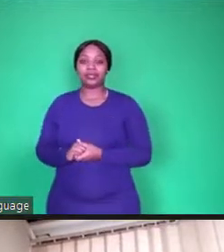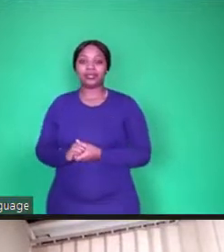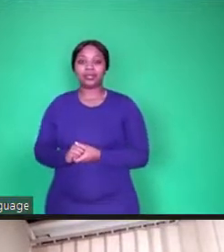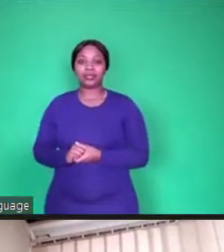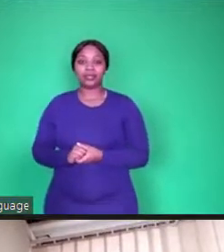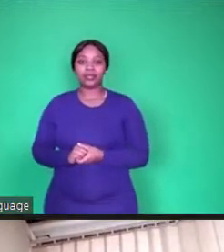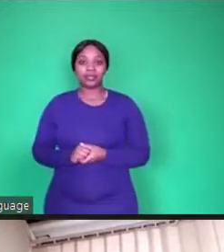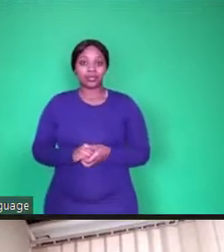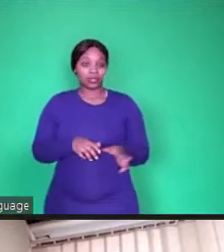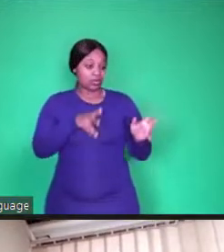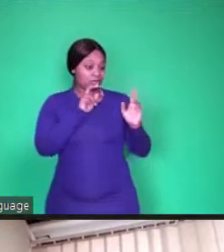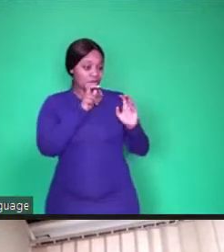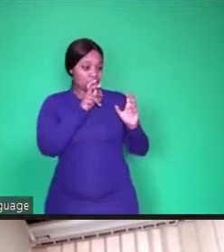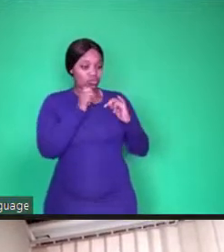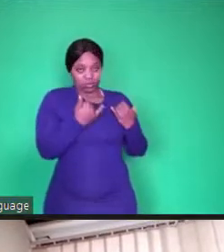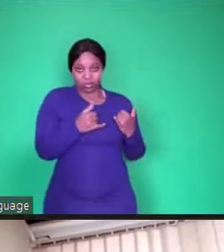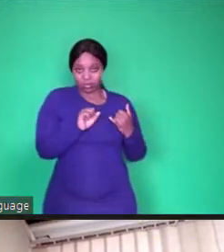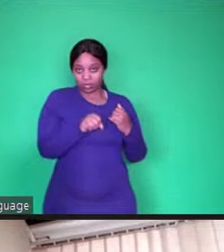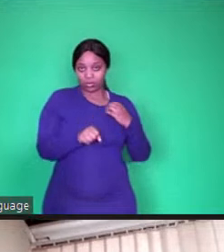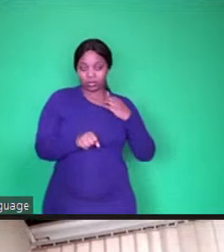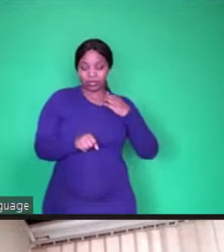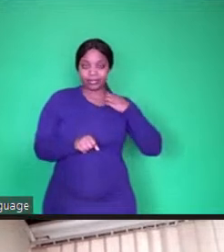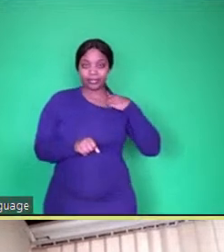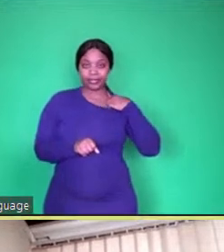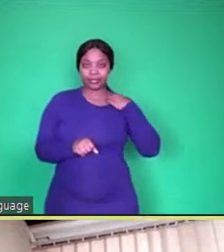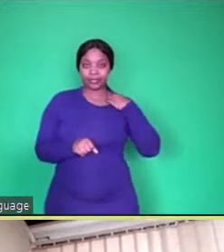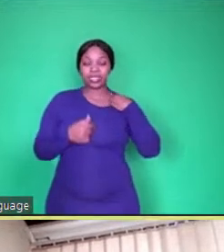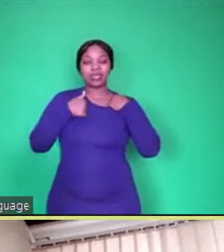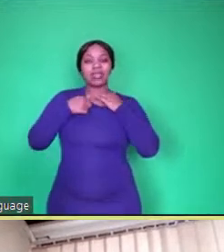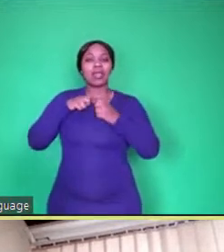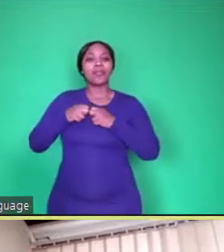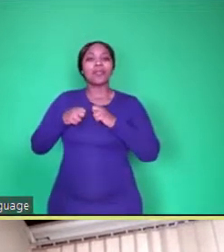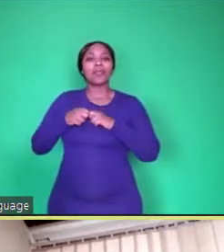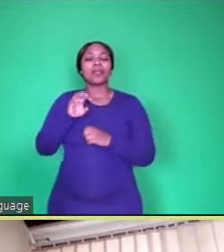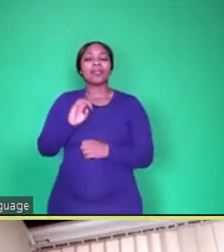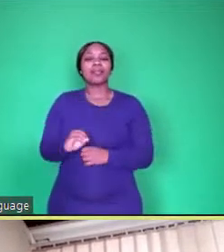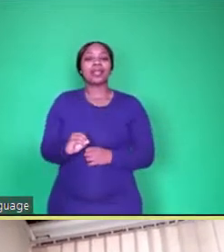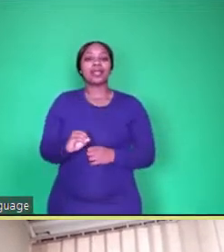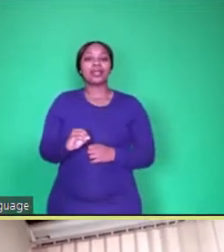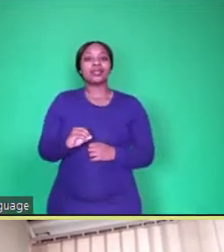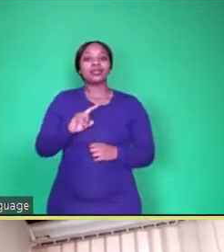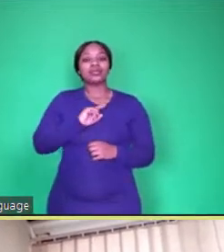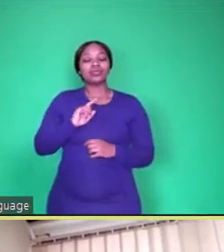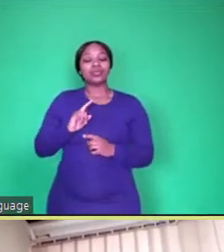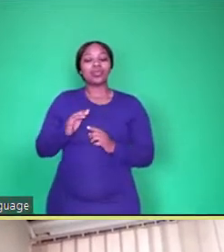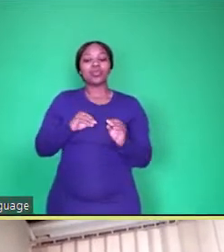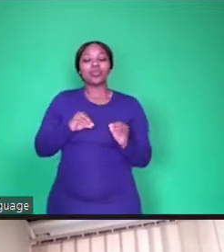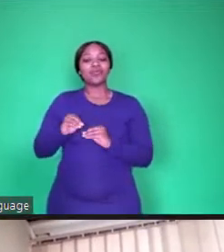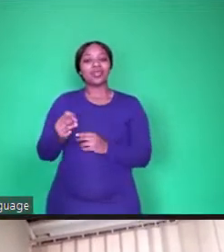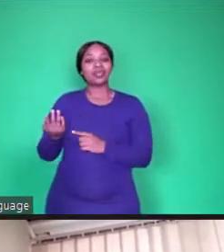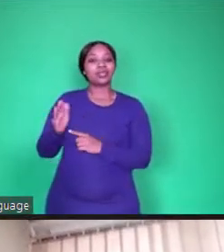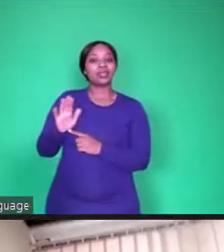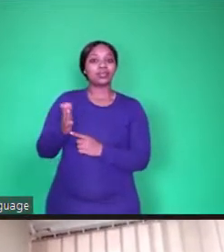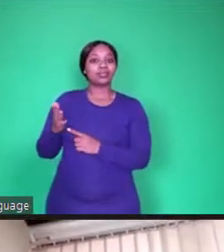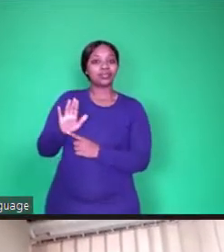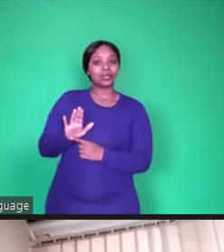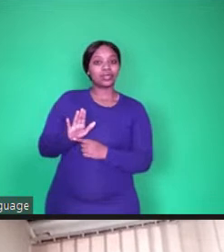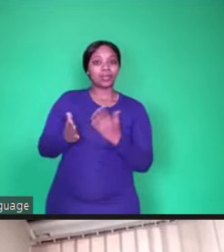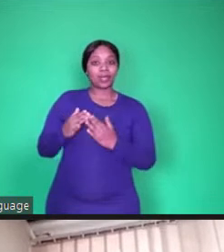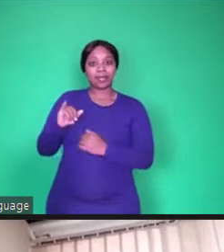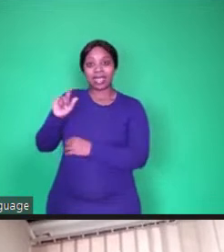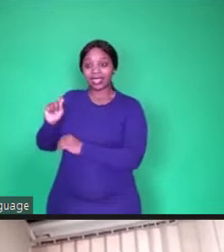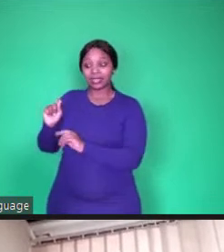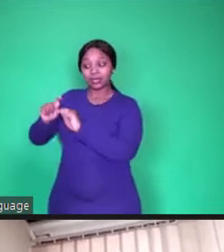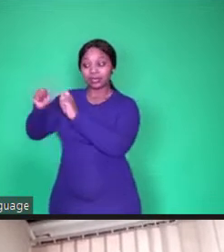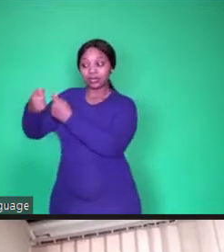We can hear you. I'm having some problem of moving the slide, yes. Perhaps our IT team